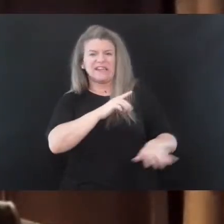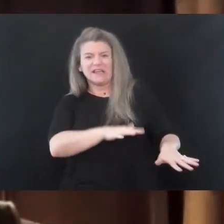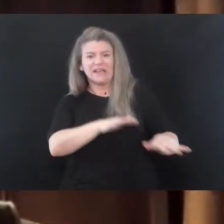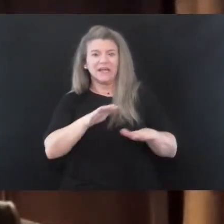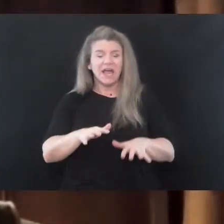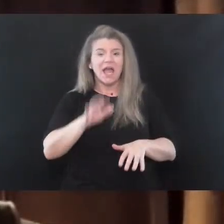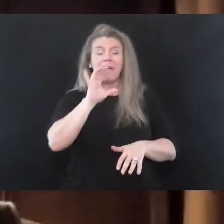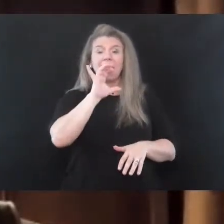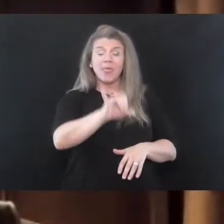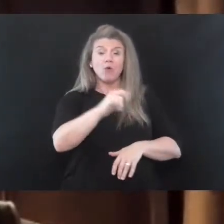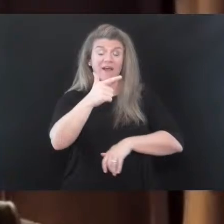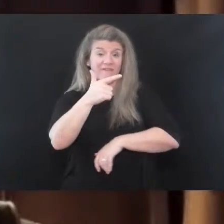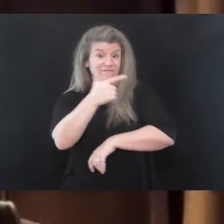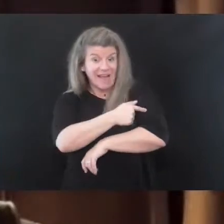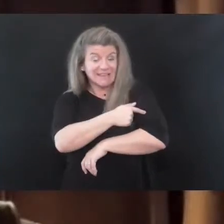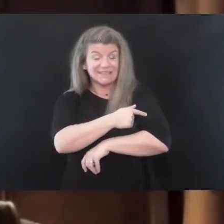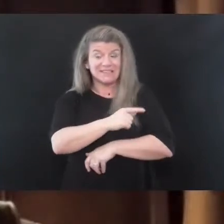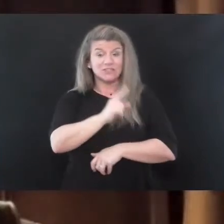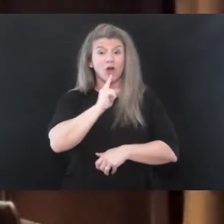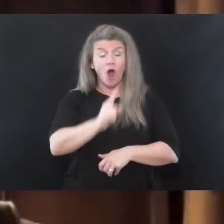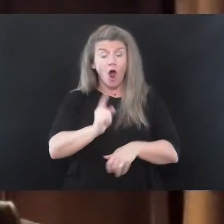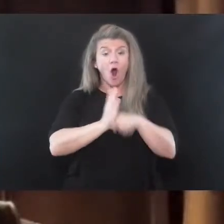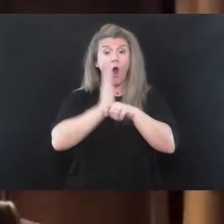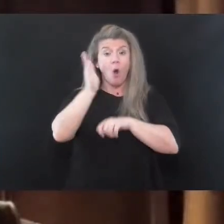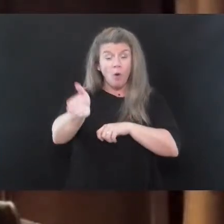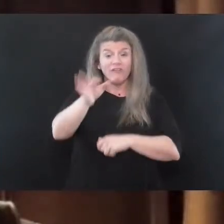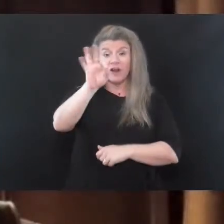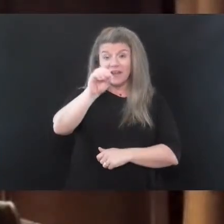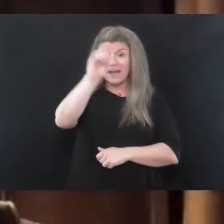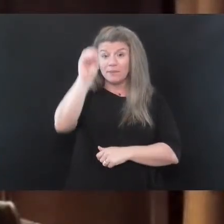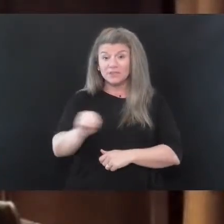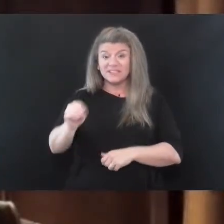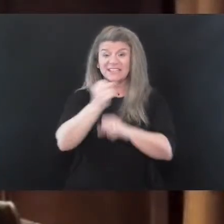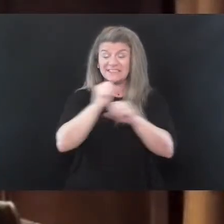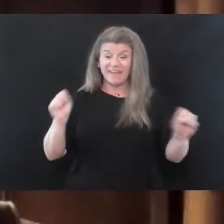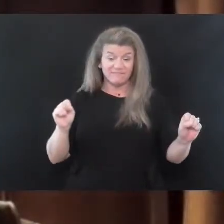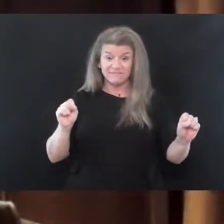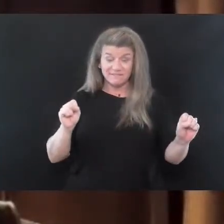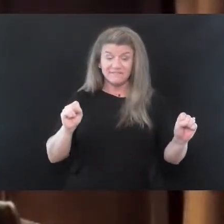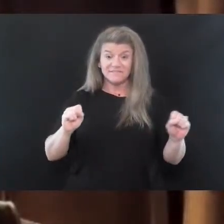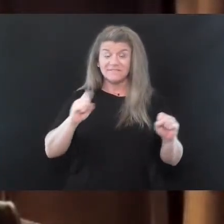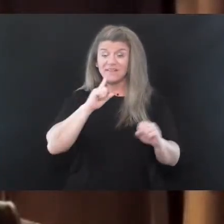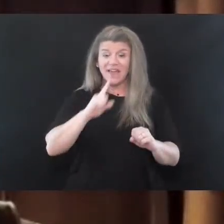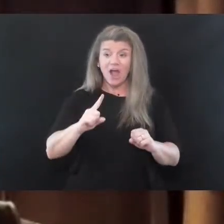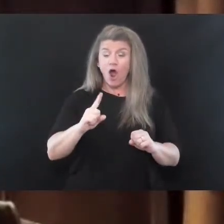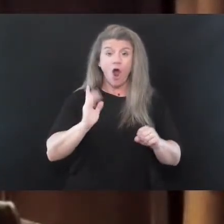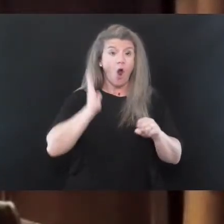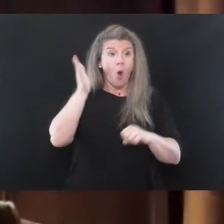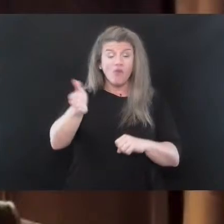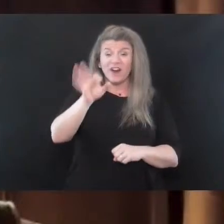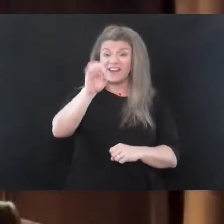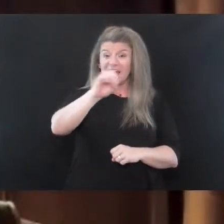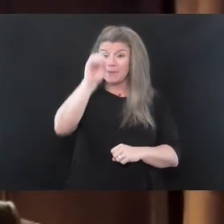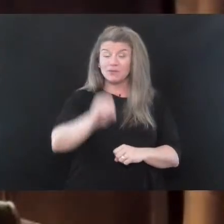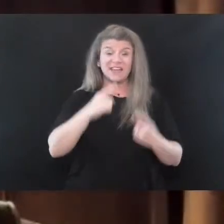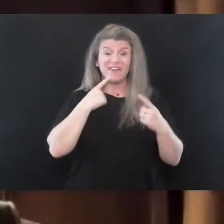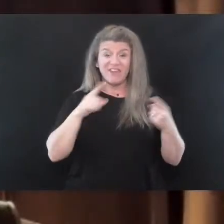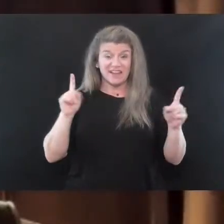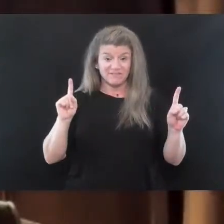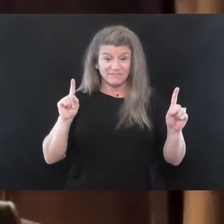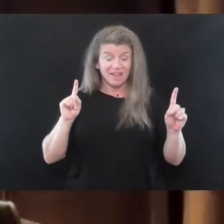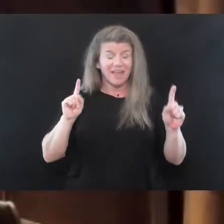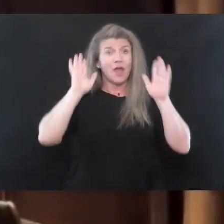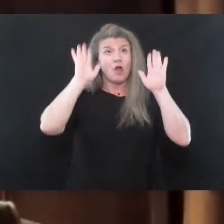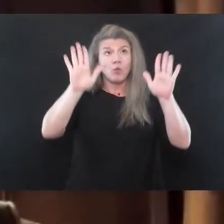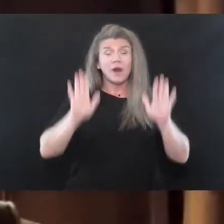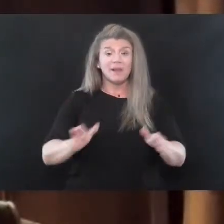these vaccines are over 90% safe in general, or over 90% effective,